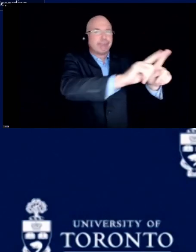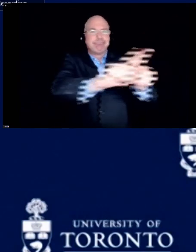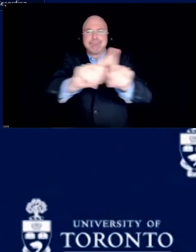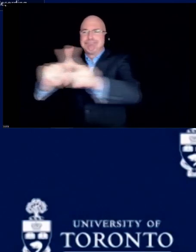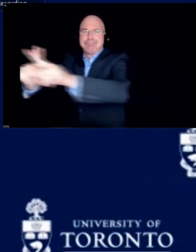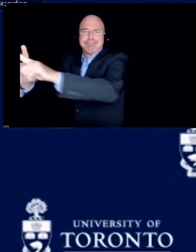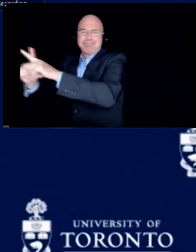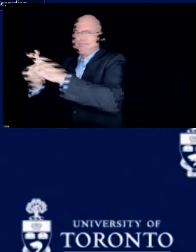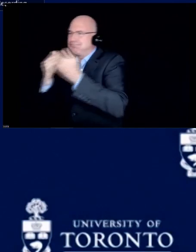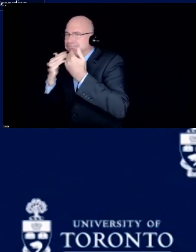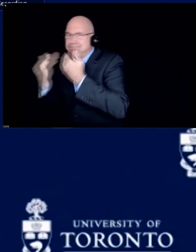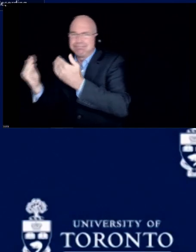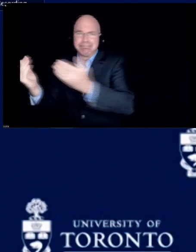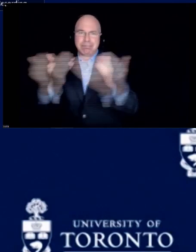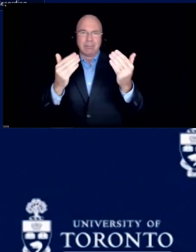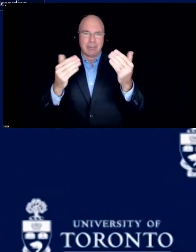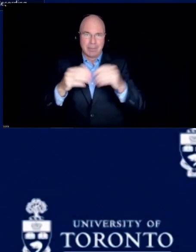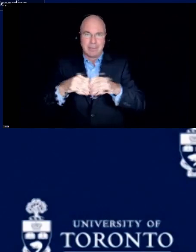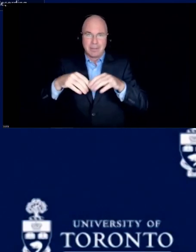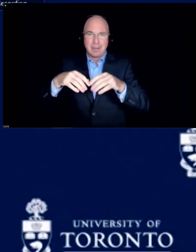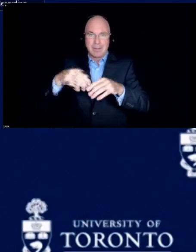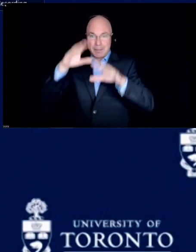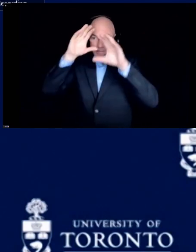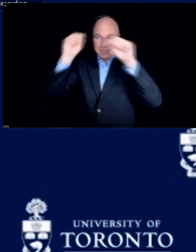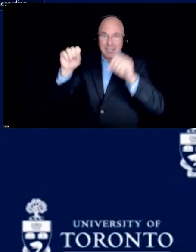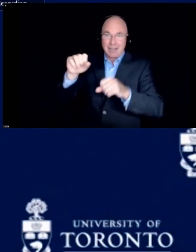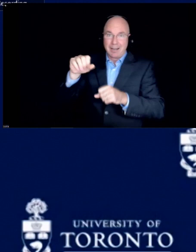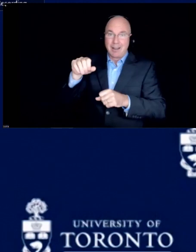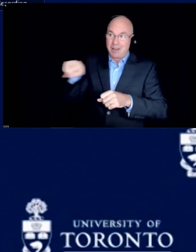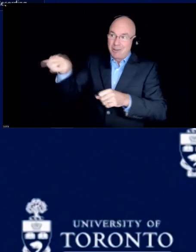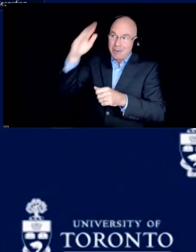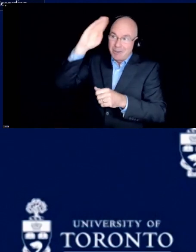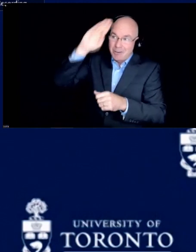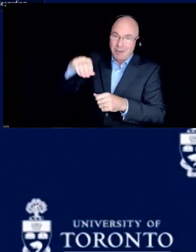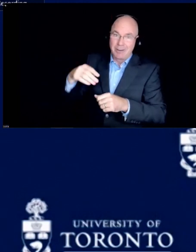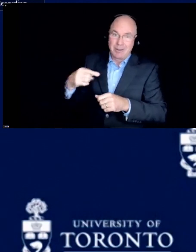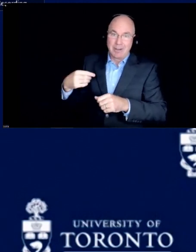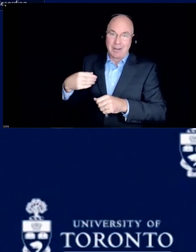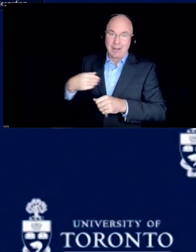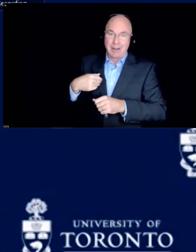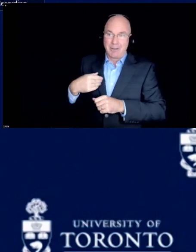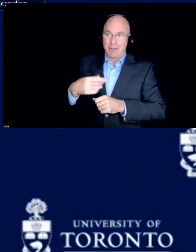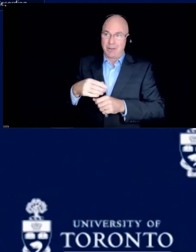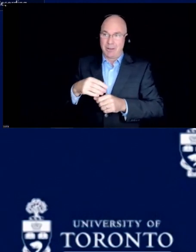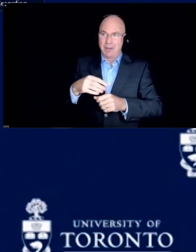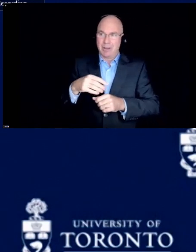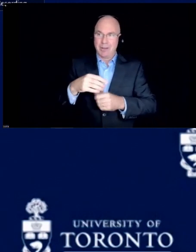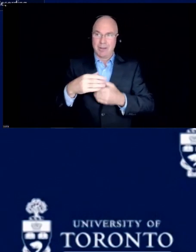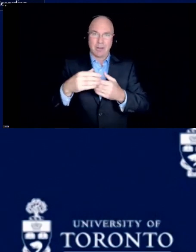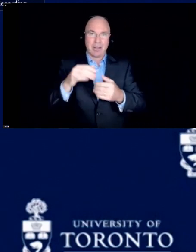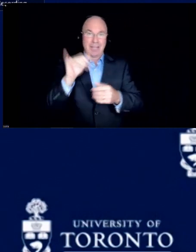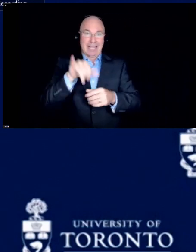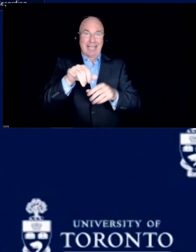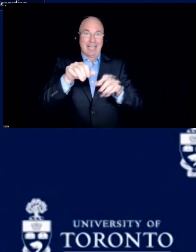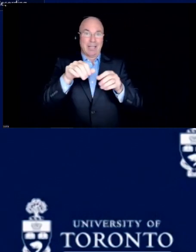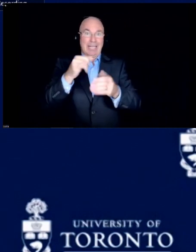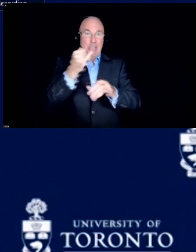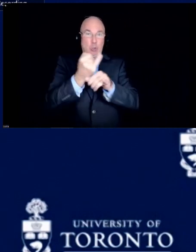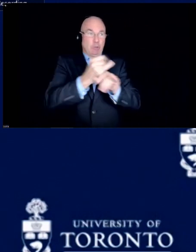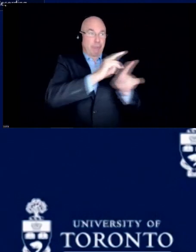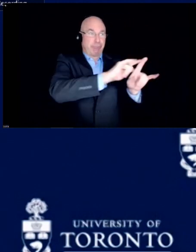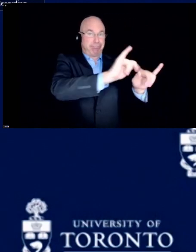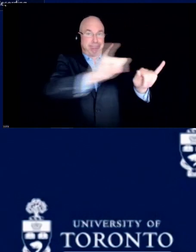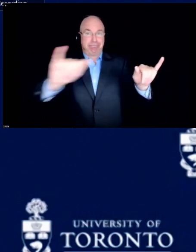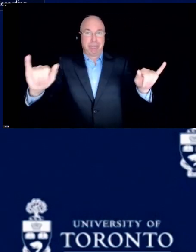coast. President Gertler, you'll be heartened to know that we're now close to 60 institutions who have answered the call, and many more